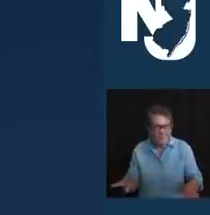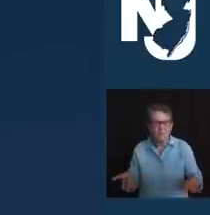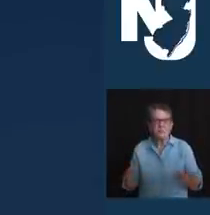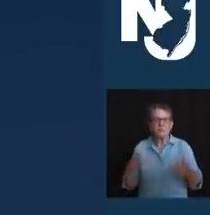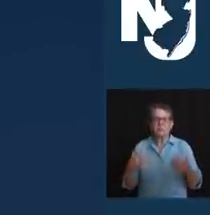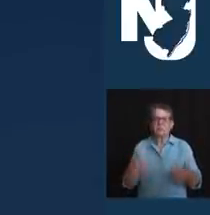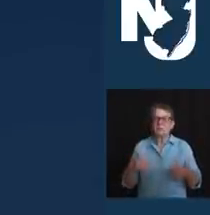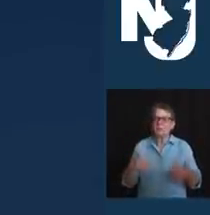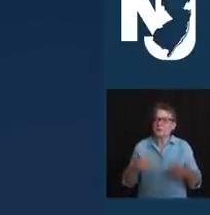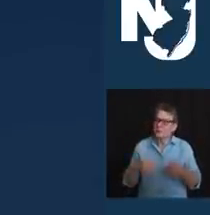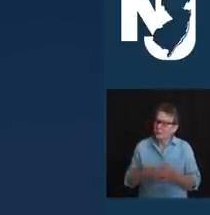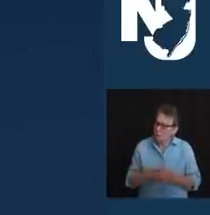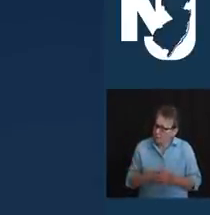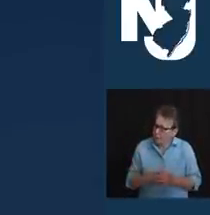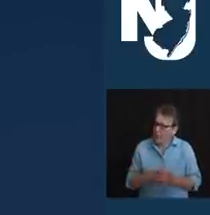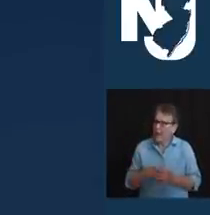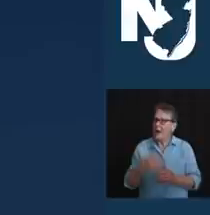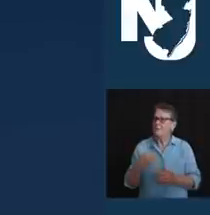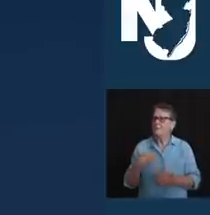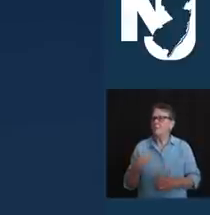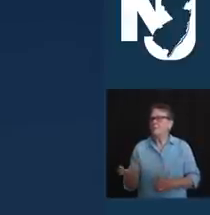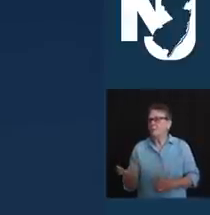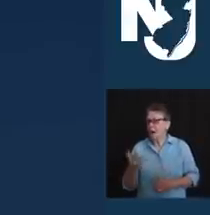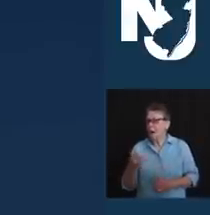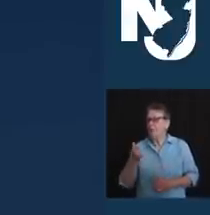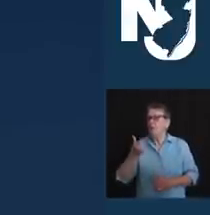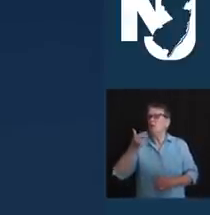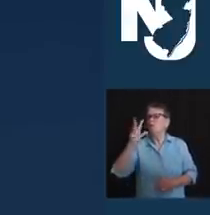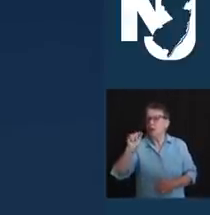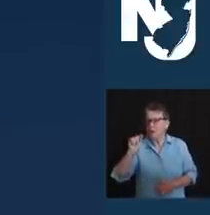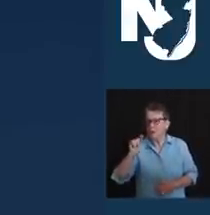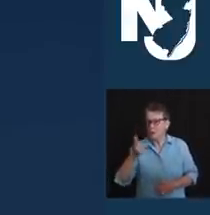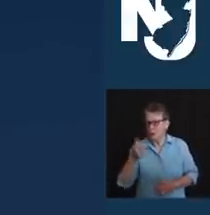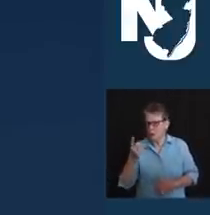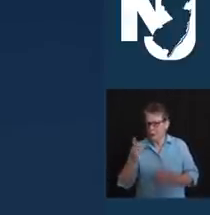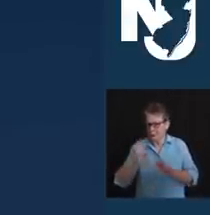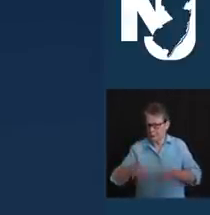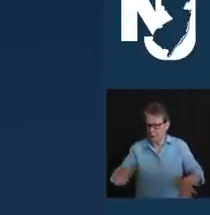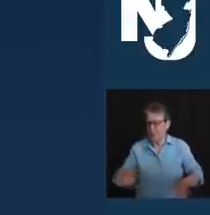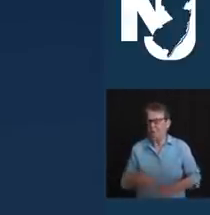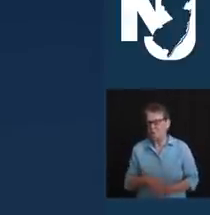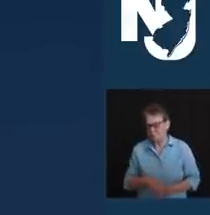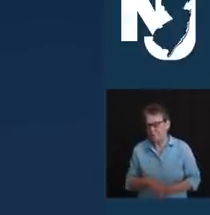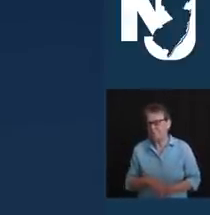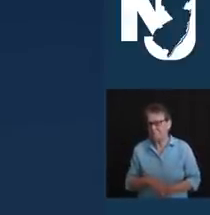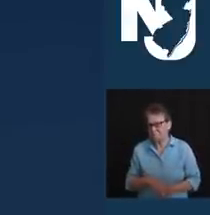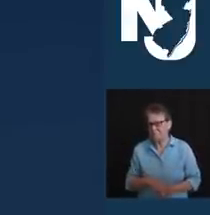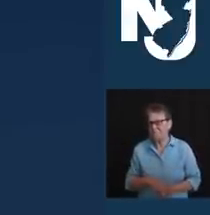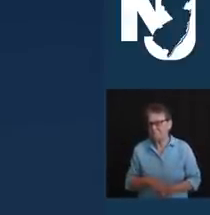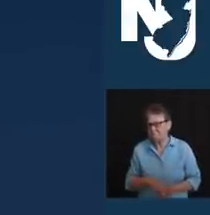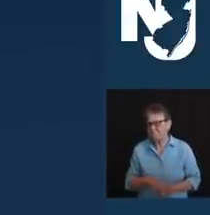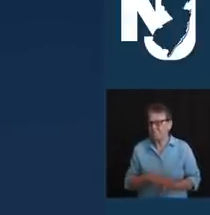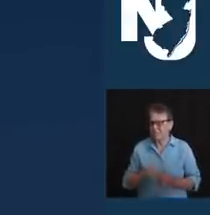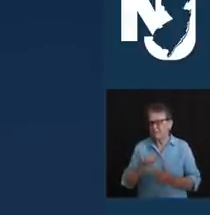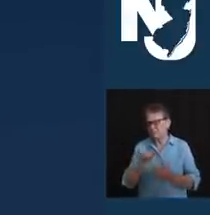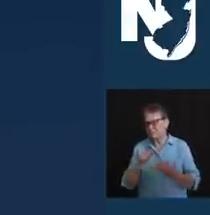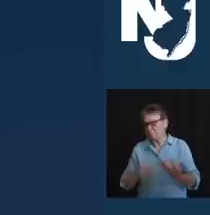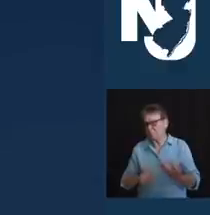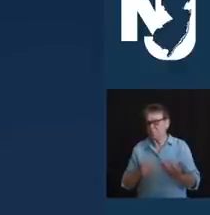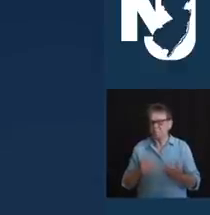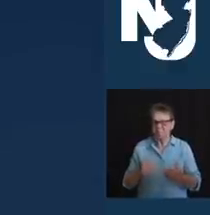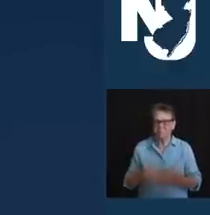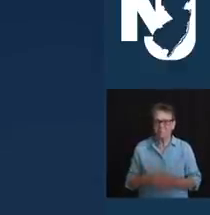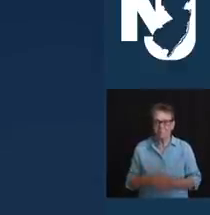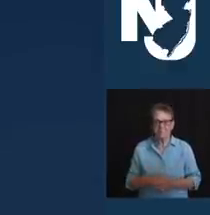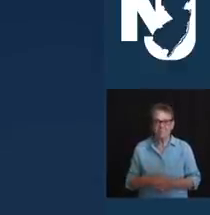addition to them and 5 great-grandchildren, by the way, Ethan, Liam, Owen, Violet, and Scarlett, Marianne is also survived by